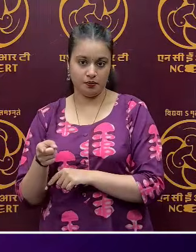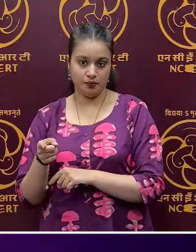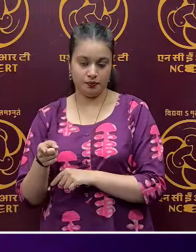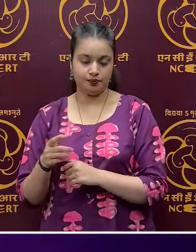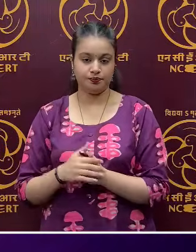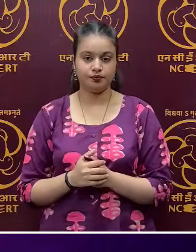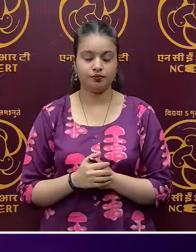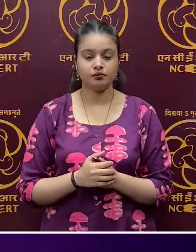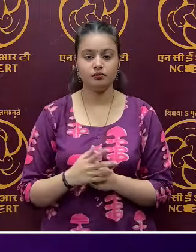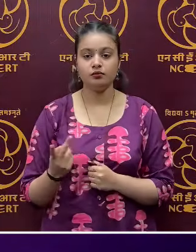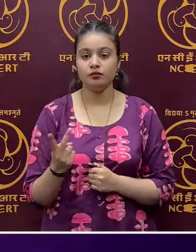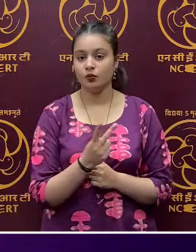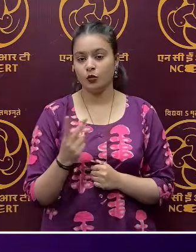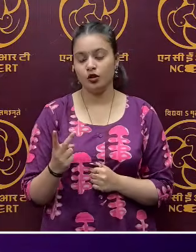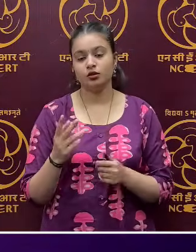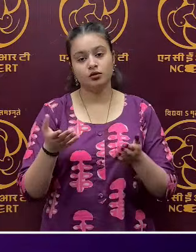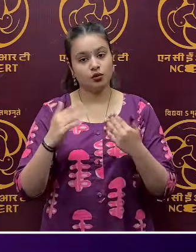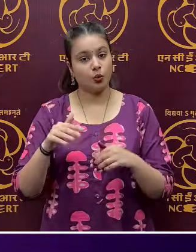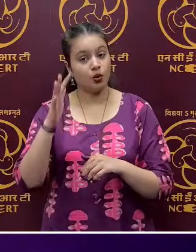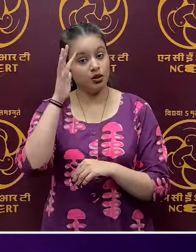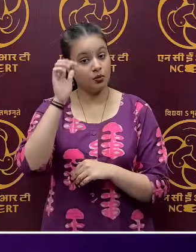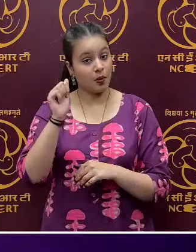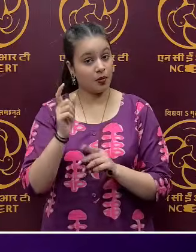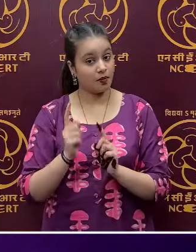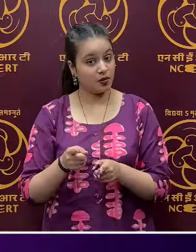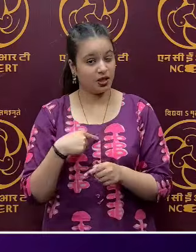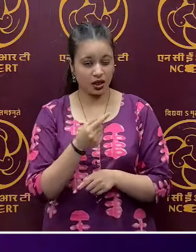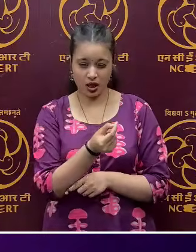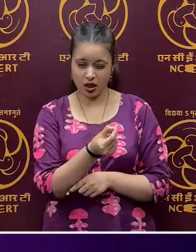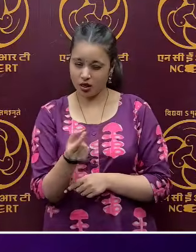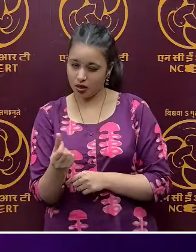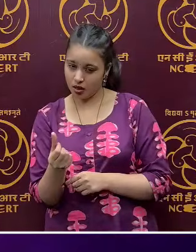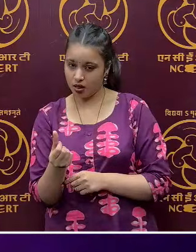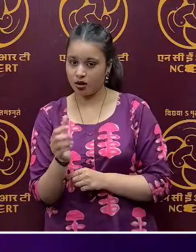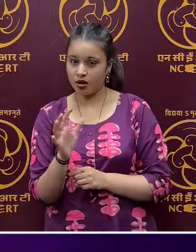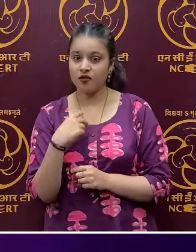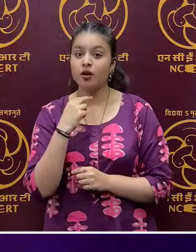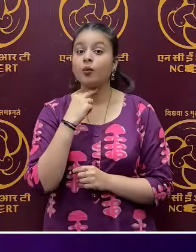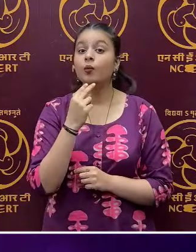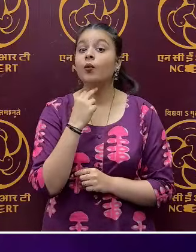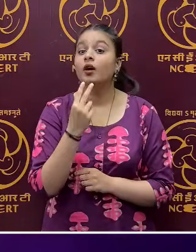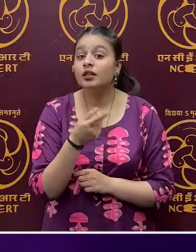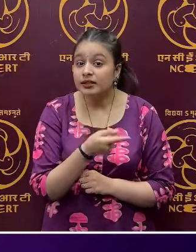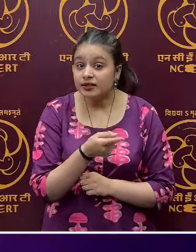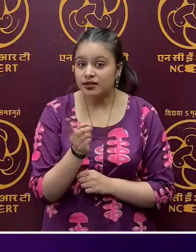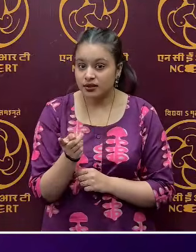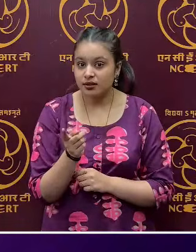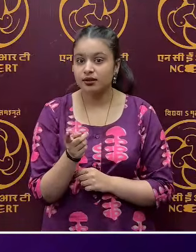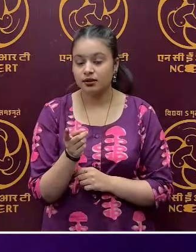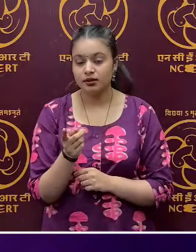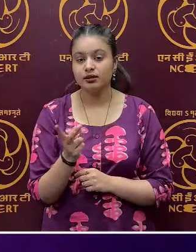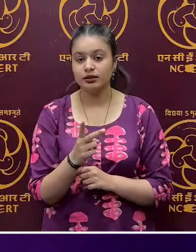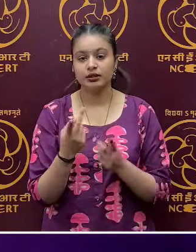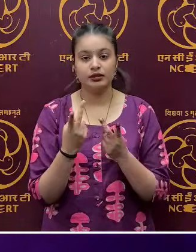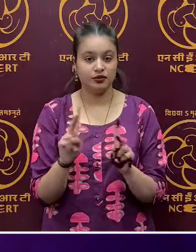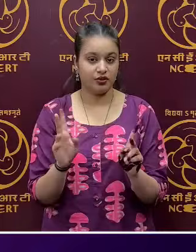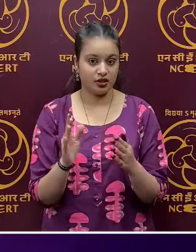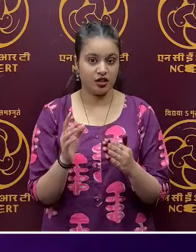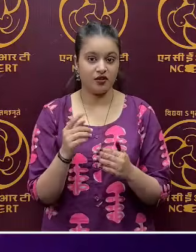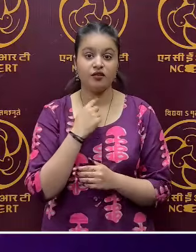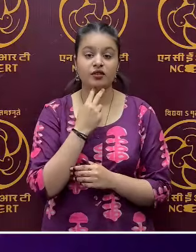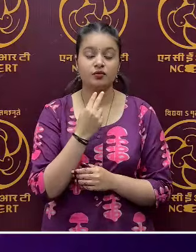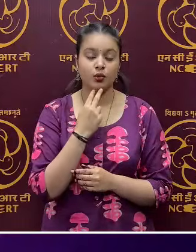advice, advise, and also remember that there is a slight differentiation in the pronunciation. Advice and advise. Advise.